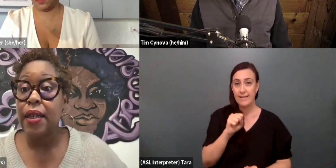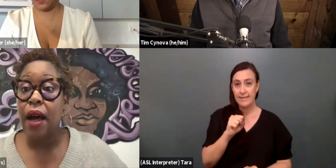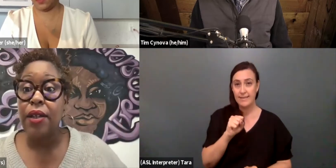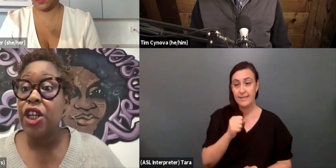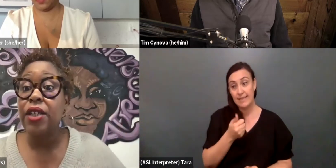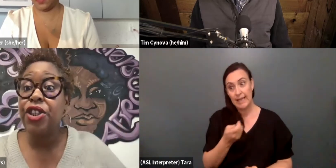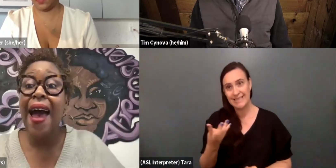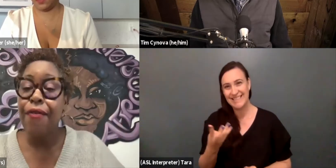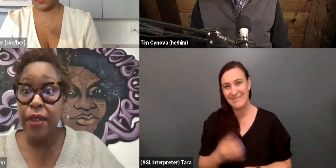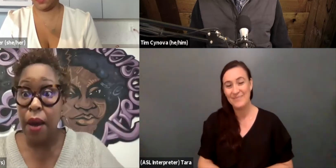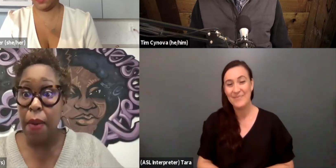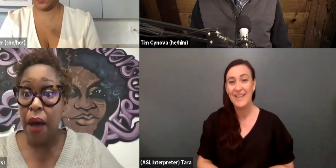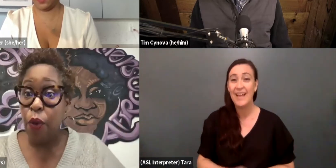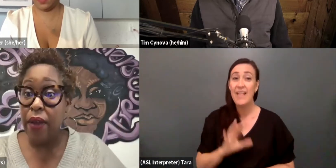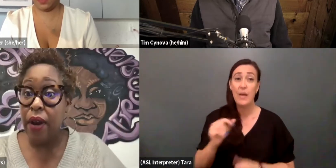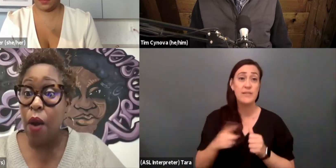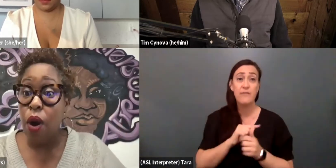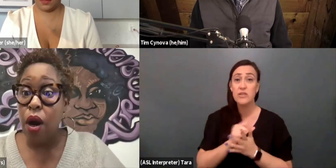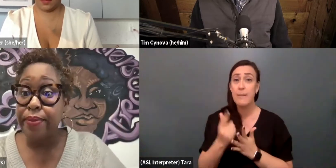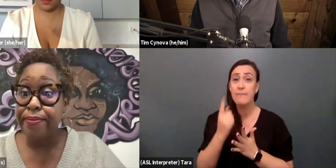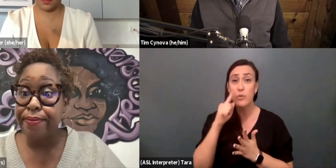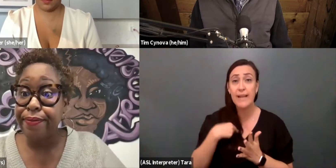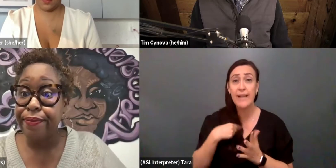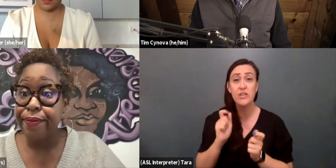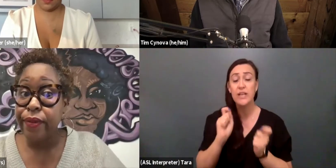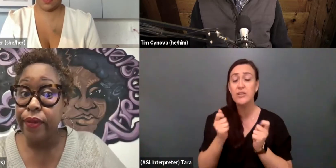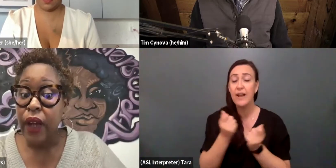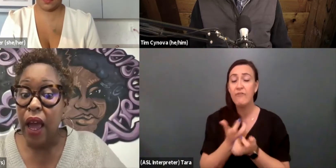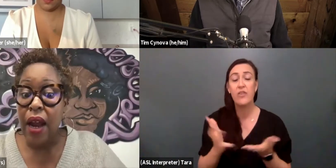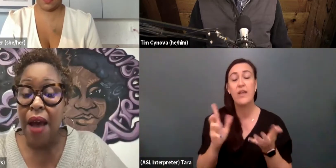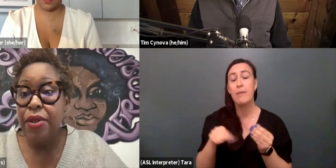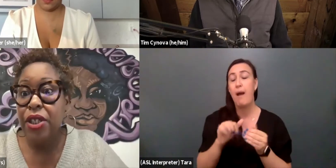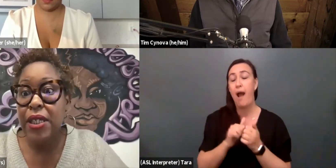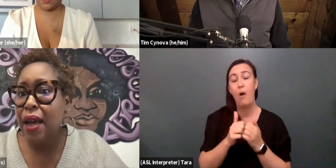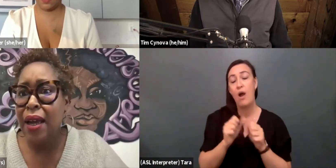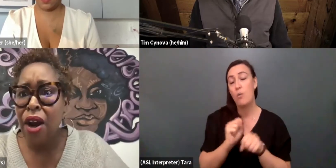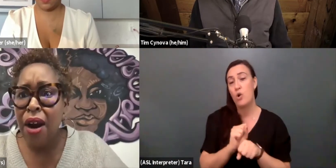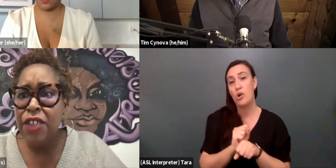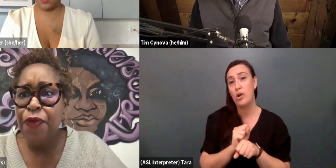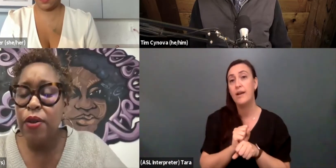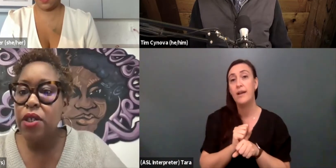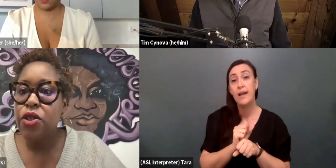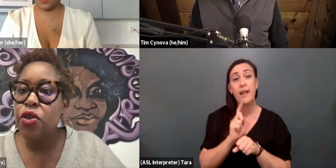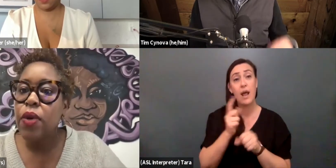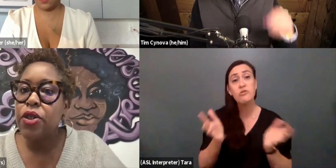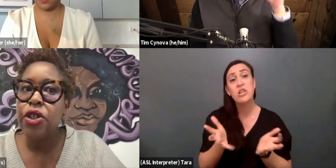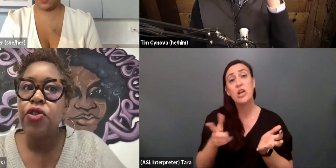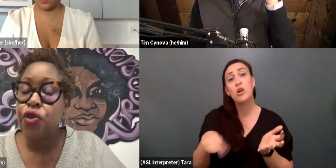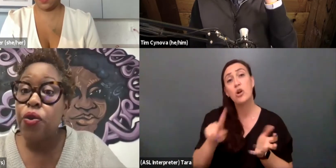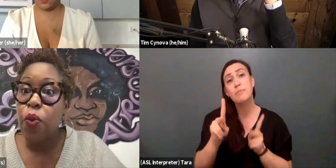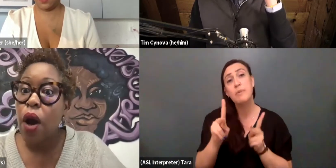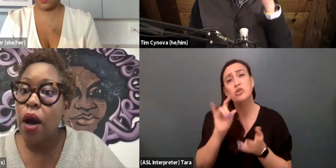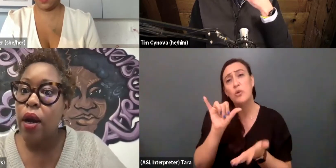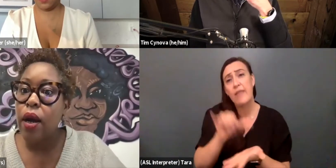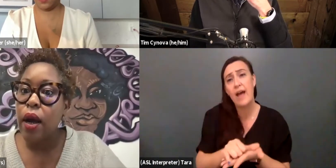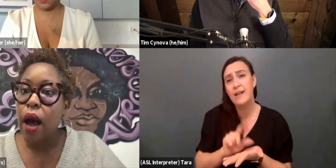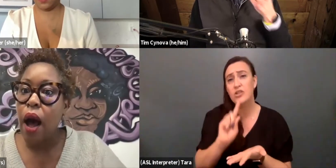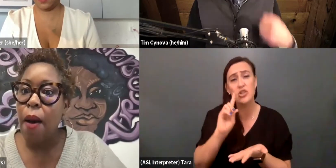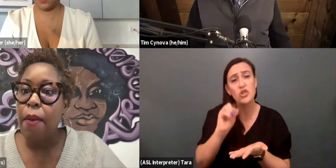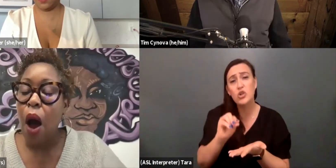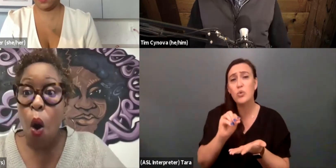and changed everything about the way that I work. And I would just encourage folks to do it. Just do the